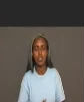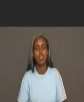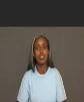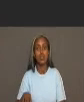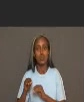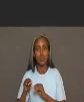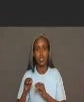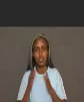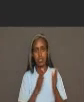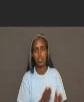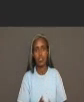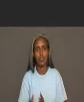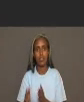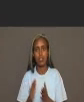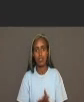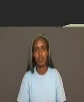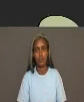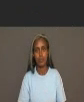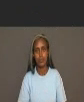Students, let's get ready.